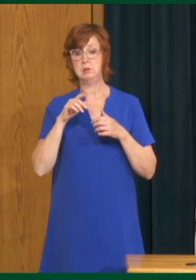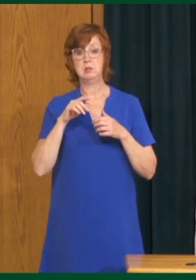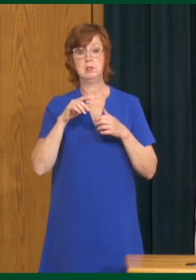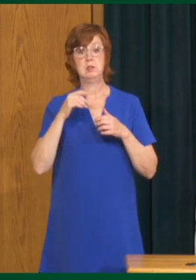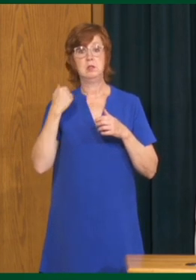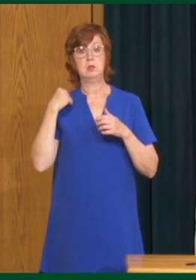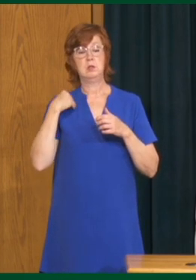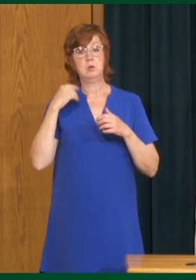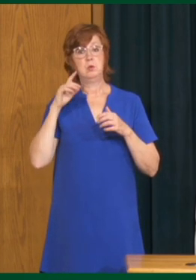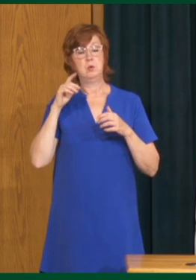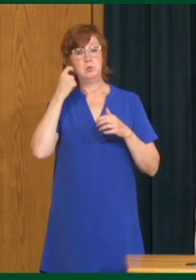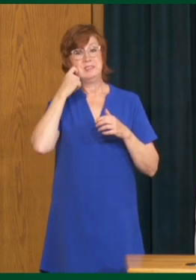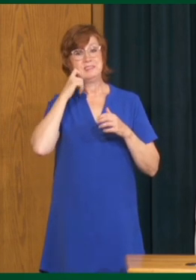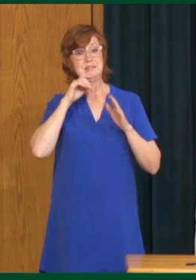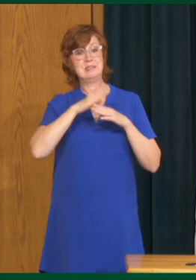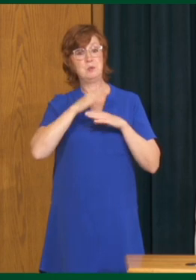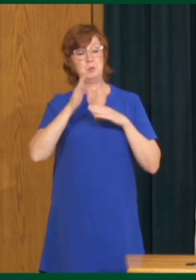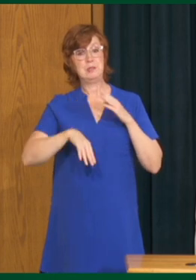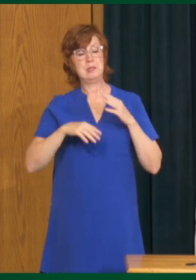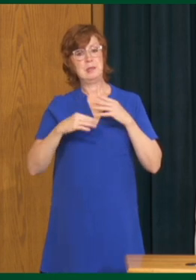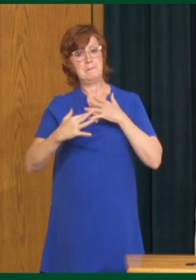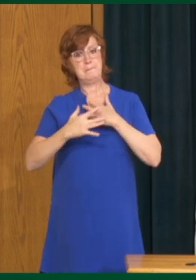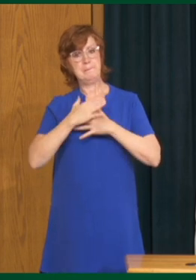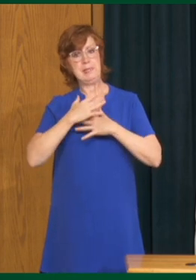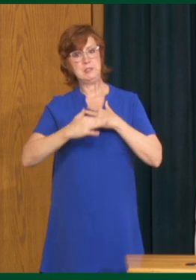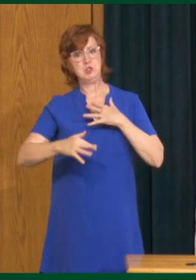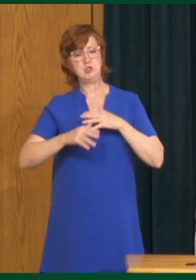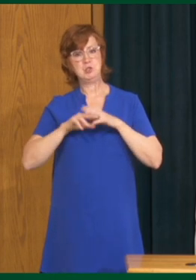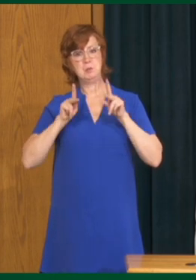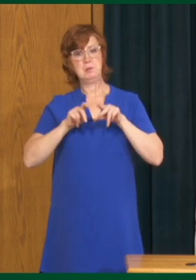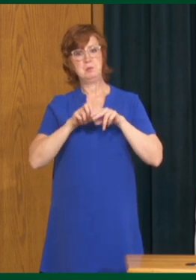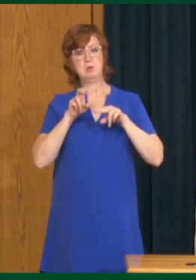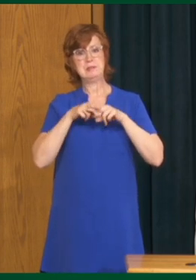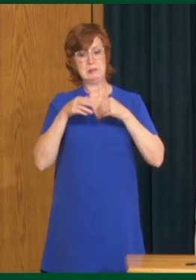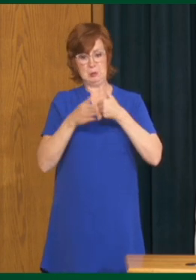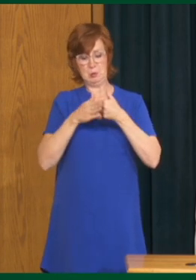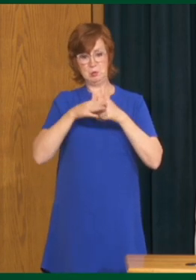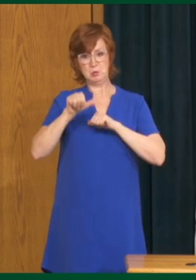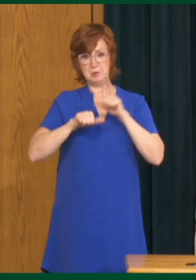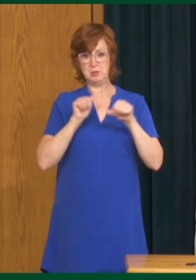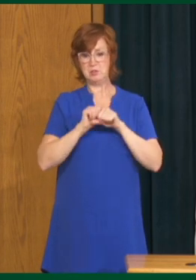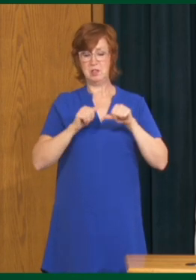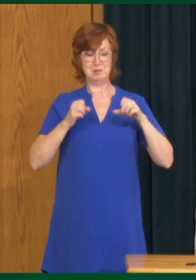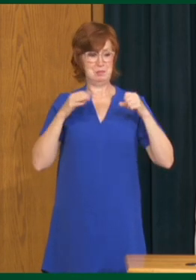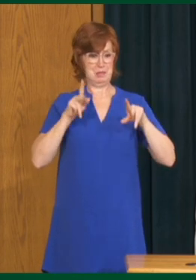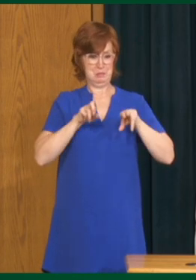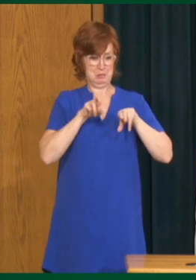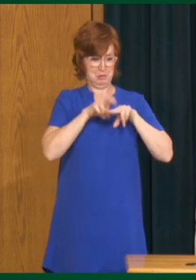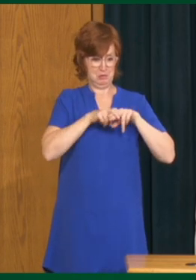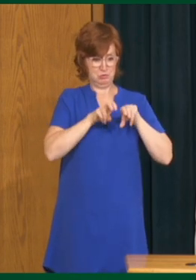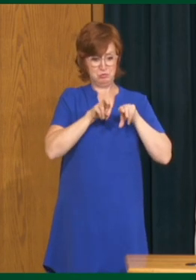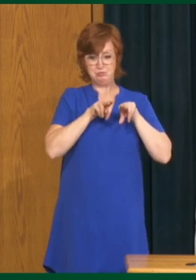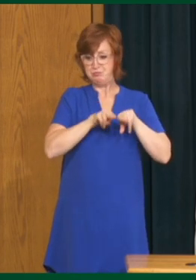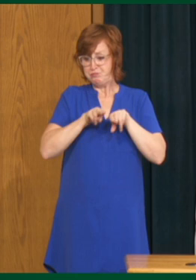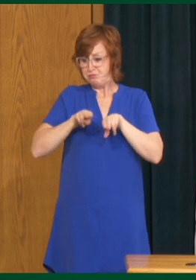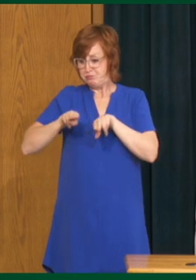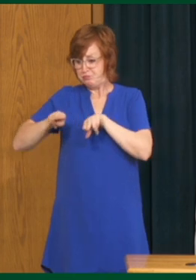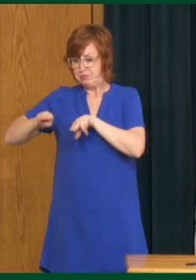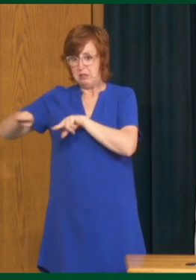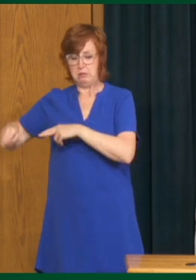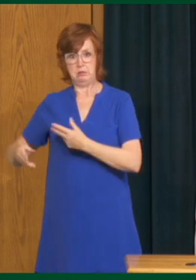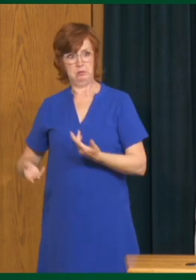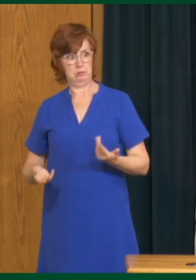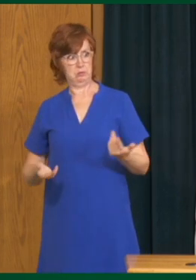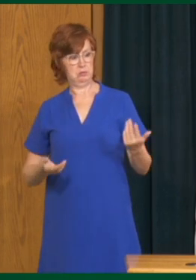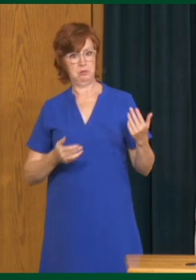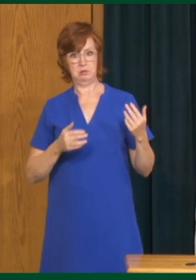and whether you're concerned about that and what may be done, maybe this is for the minister as well, to monitor situations like this where people